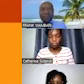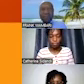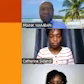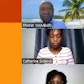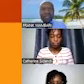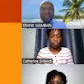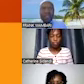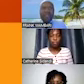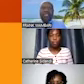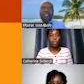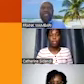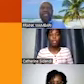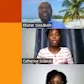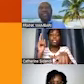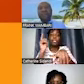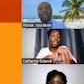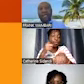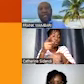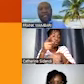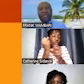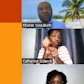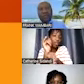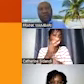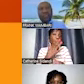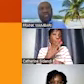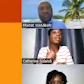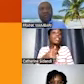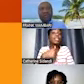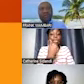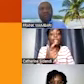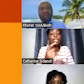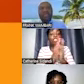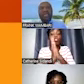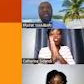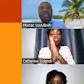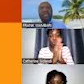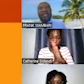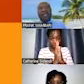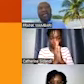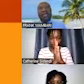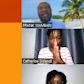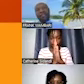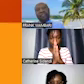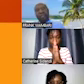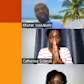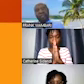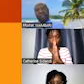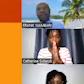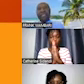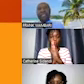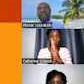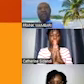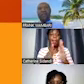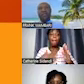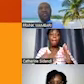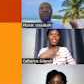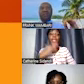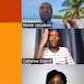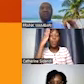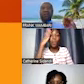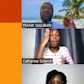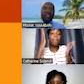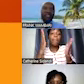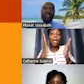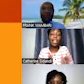As you are doing that, I'll tell you another story to you that I know somebody also, they did